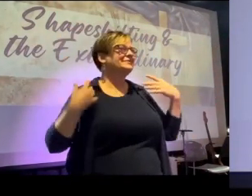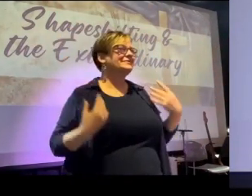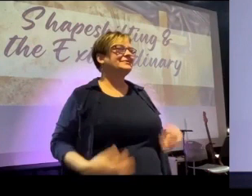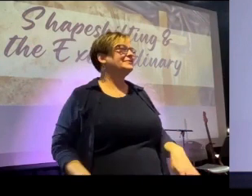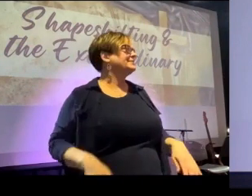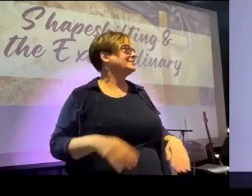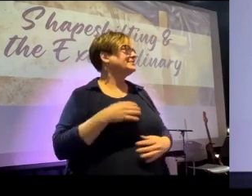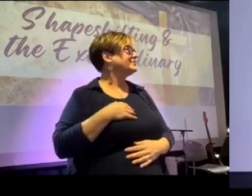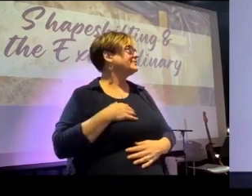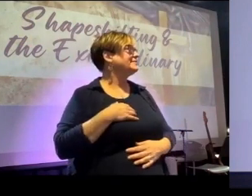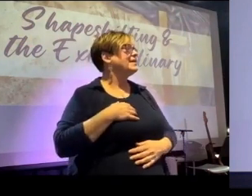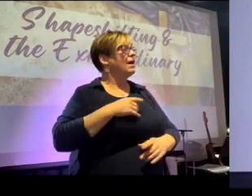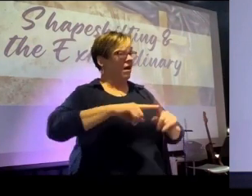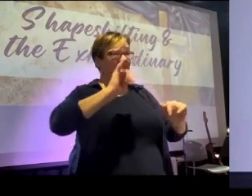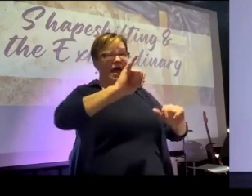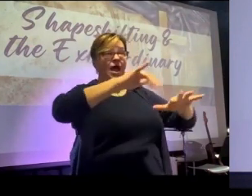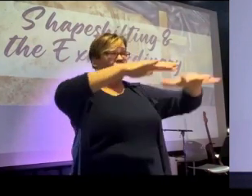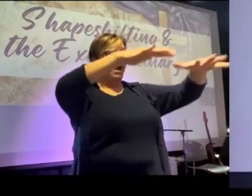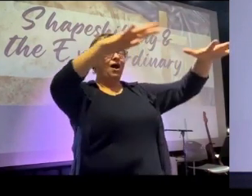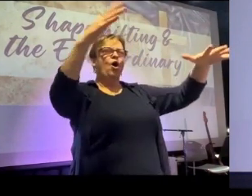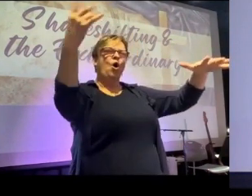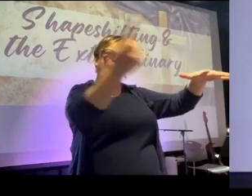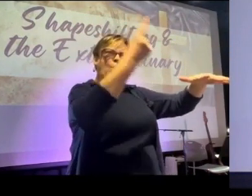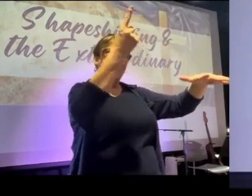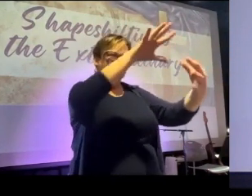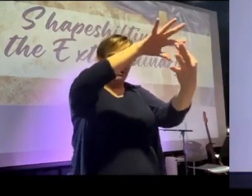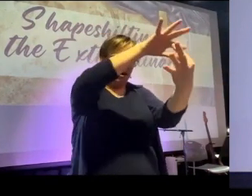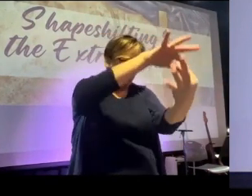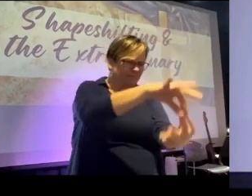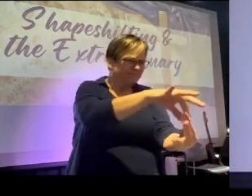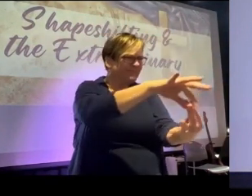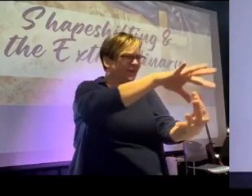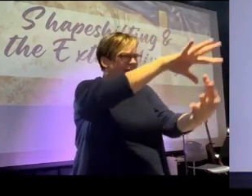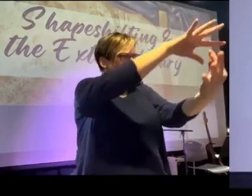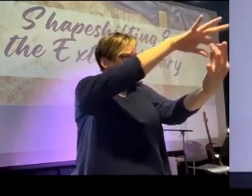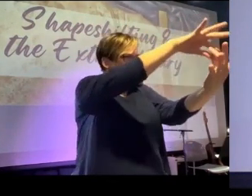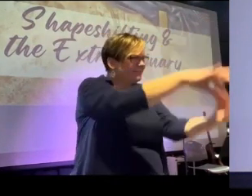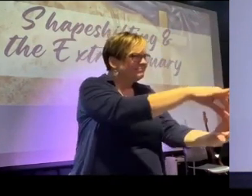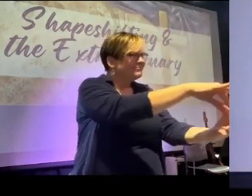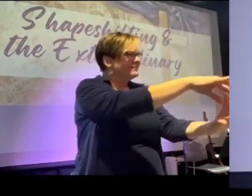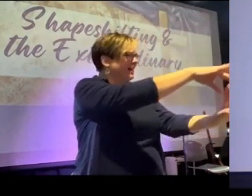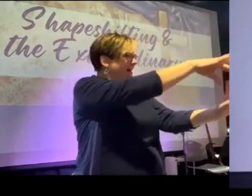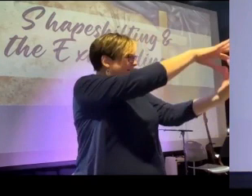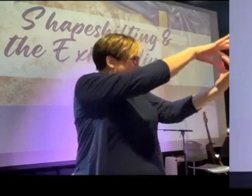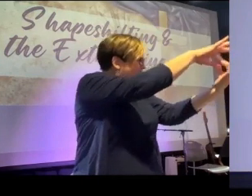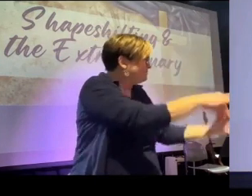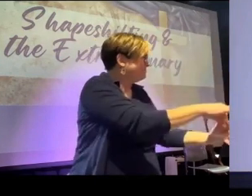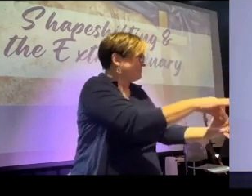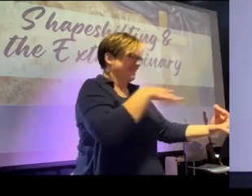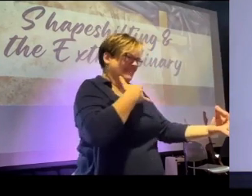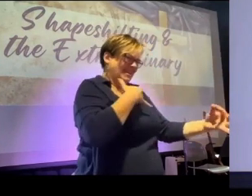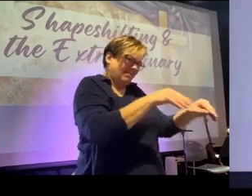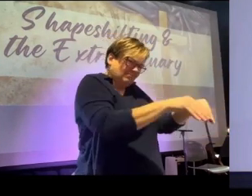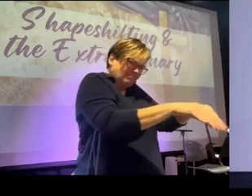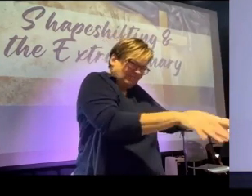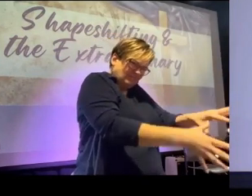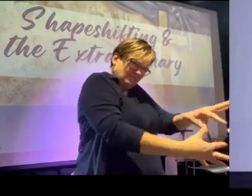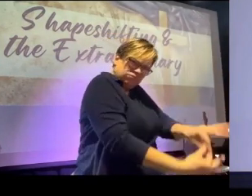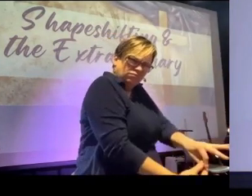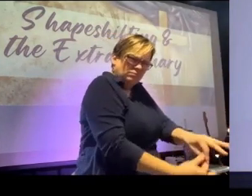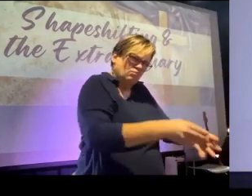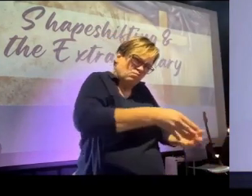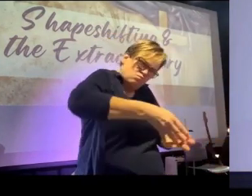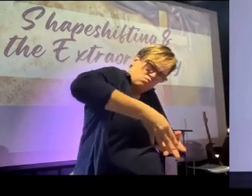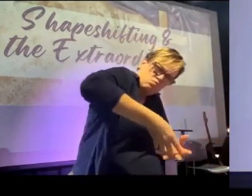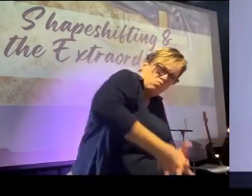Always grounded, always rooted into the truth of our identity. Entirely